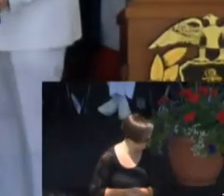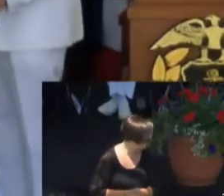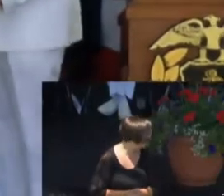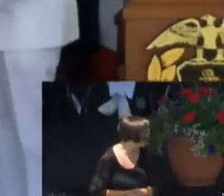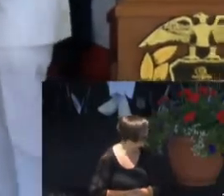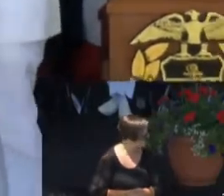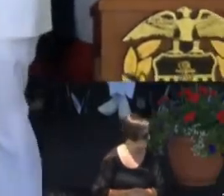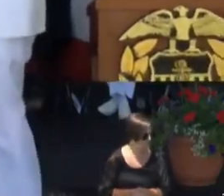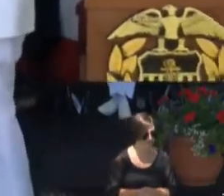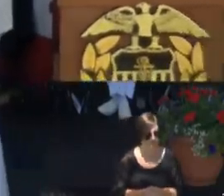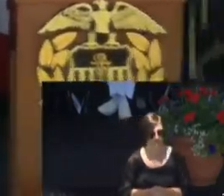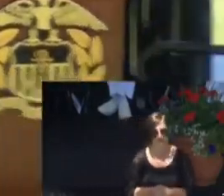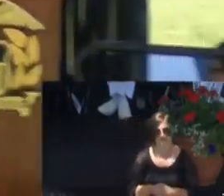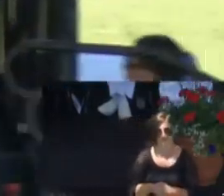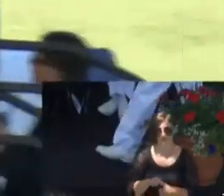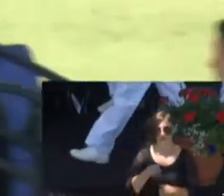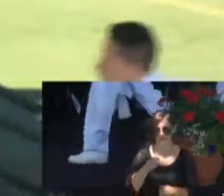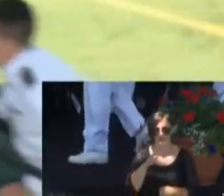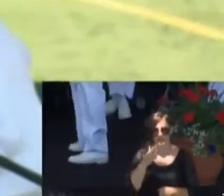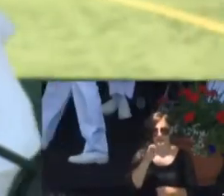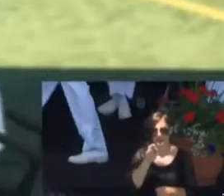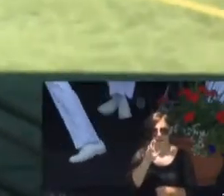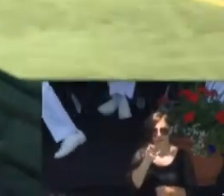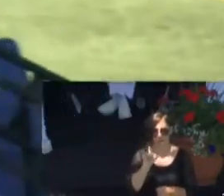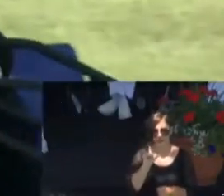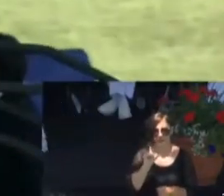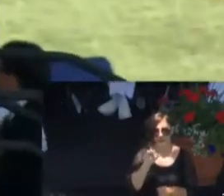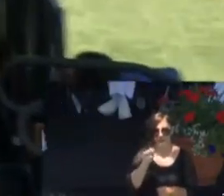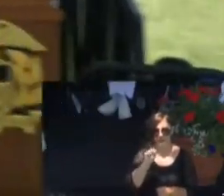Greer Henry Wakefield, summa cum laude.